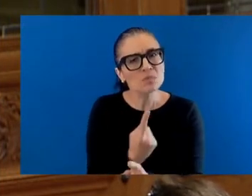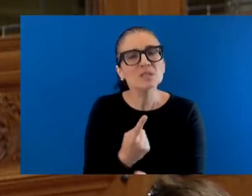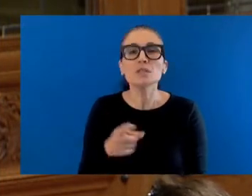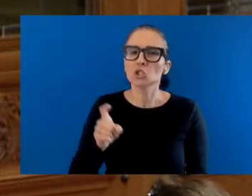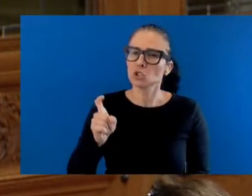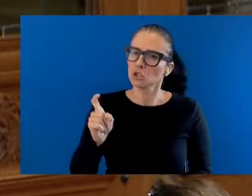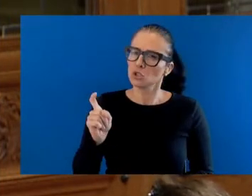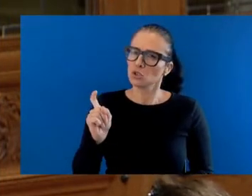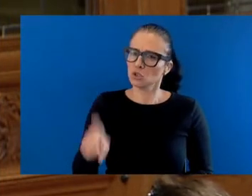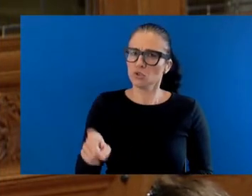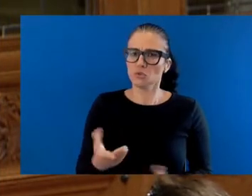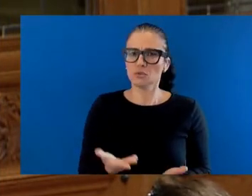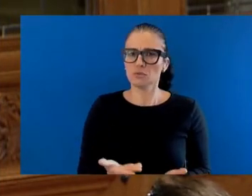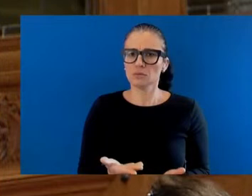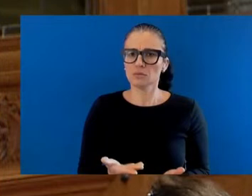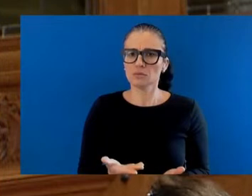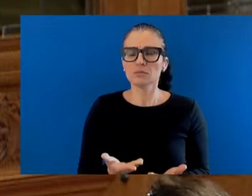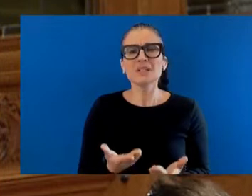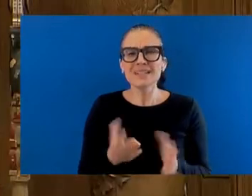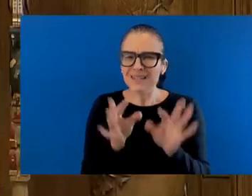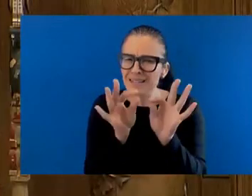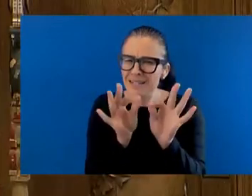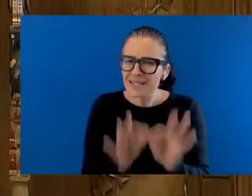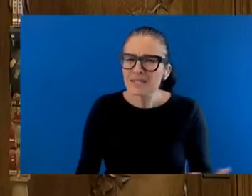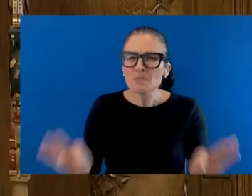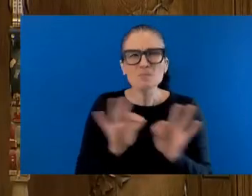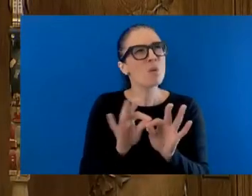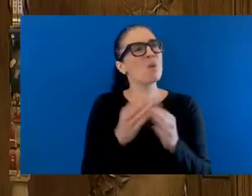to maintain public trust.